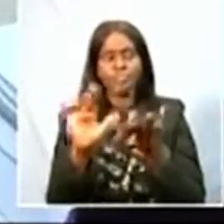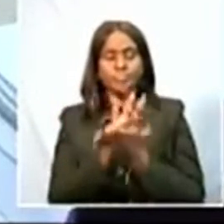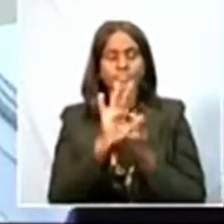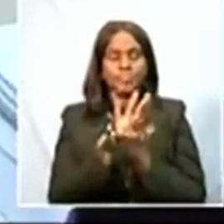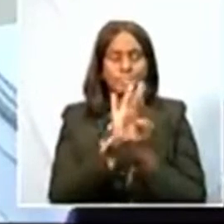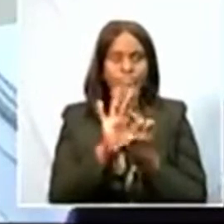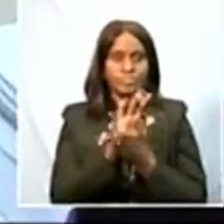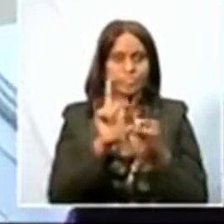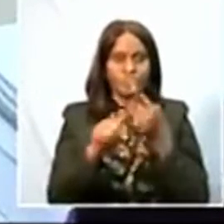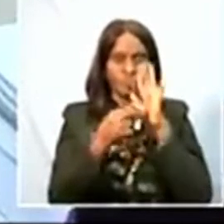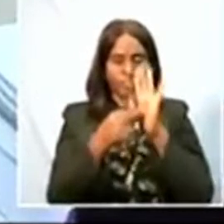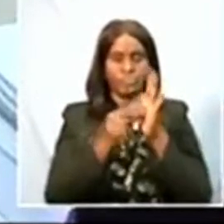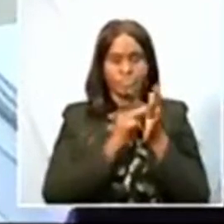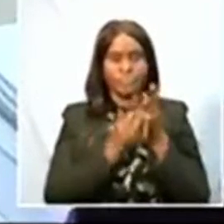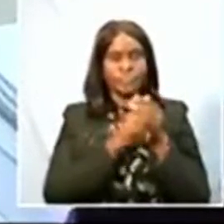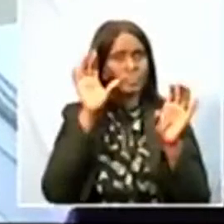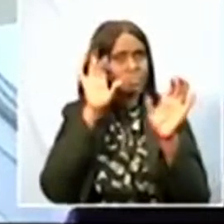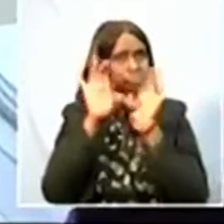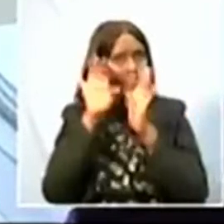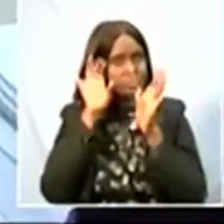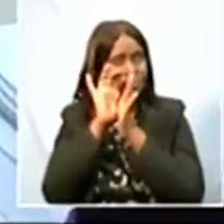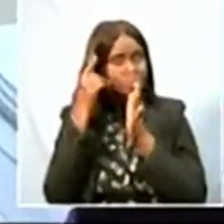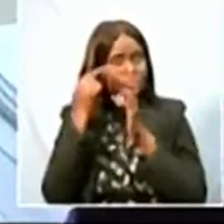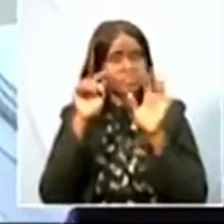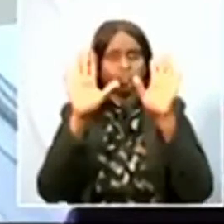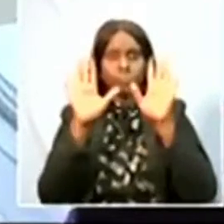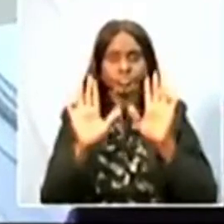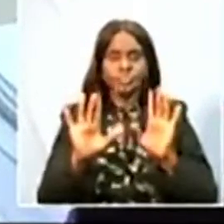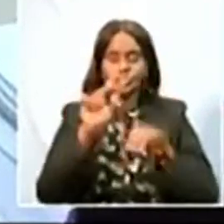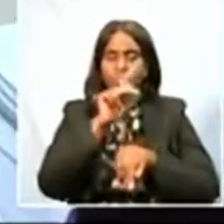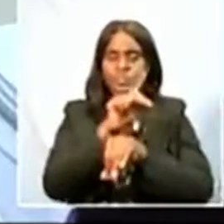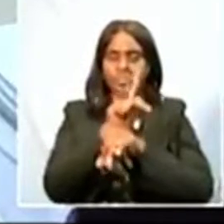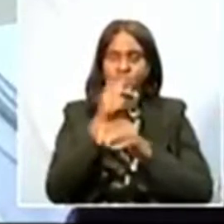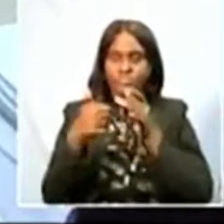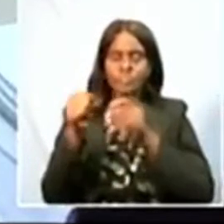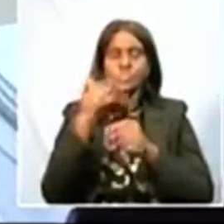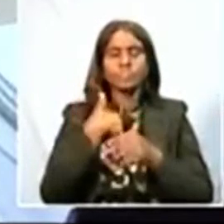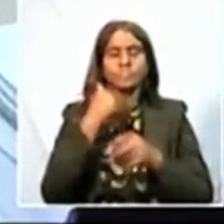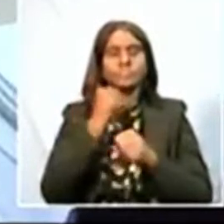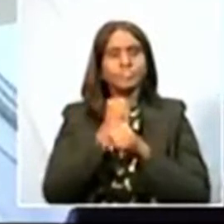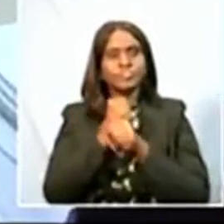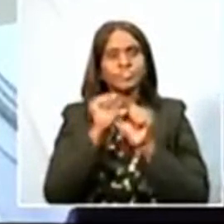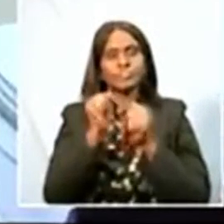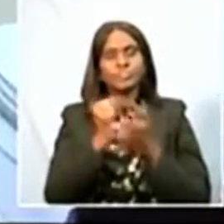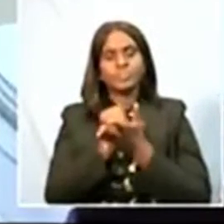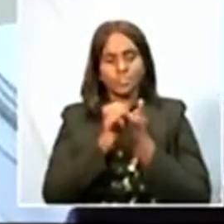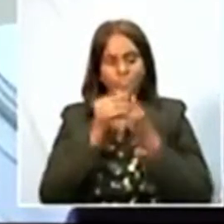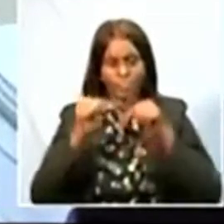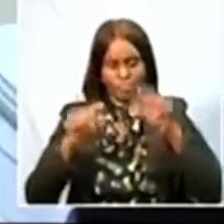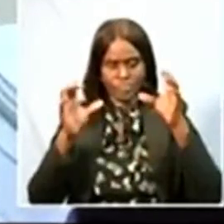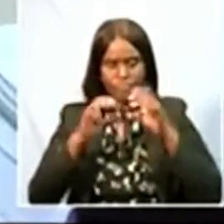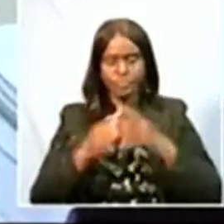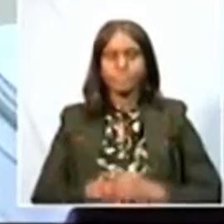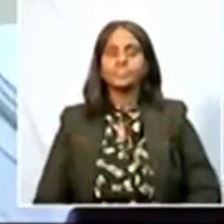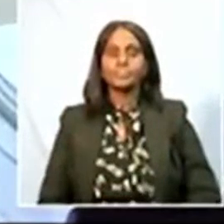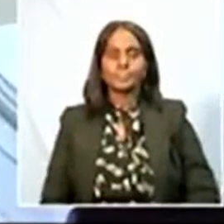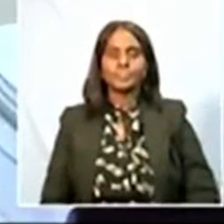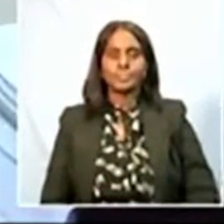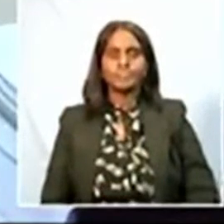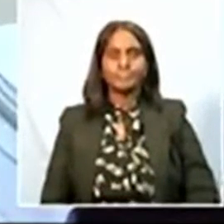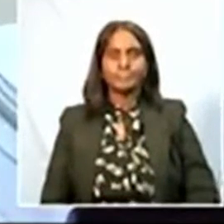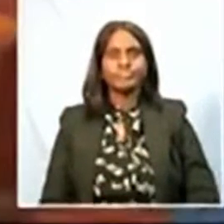documentation to show us the pictures of the wonderful projects that you have done. Would you help this committee? Yes,